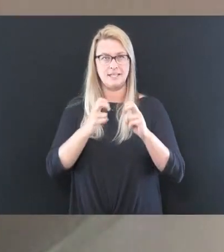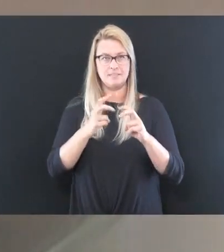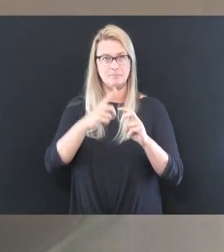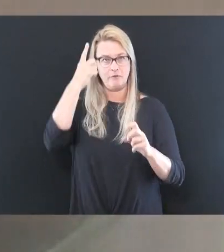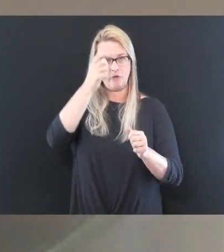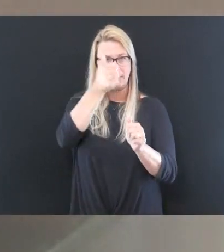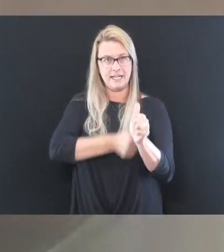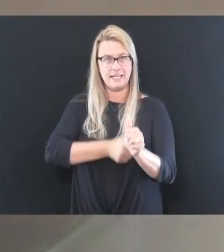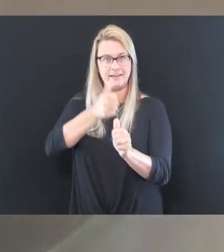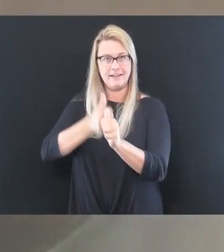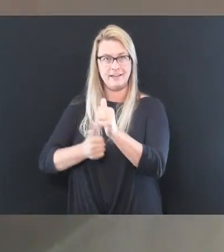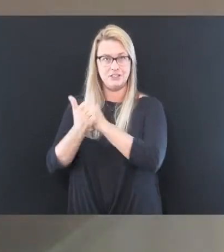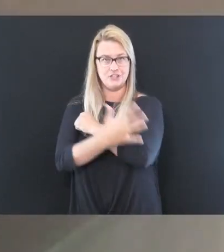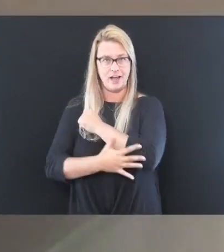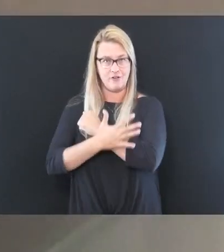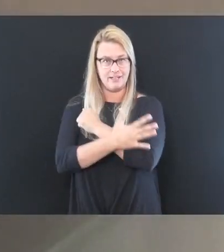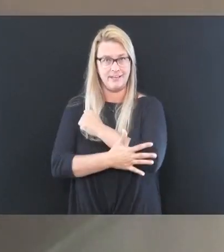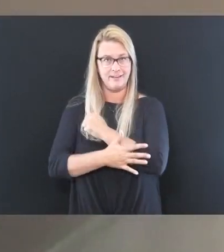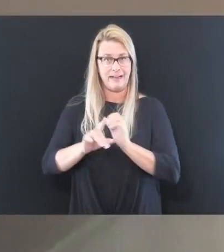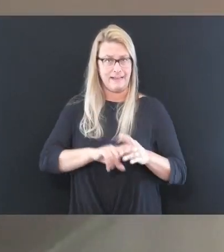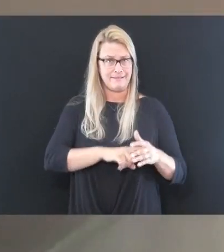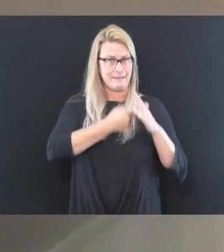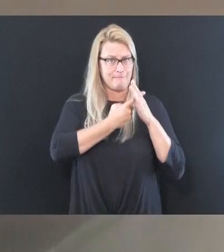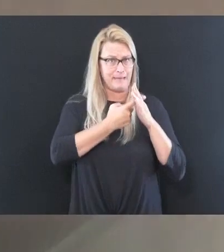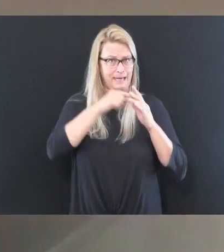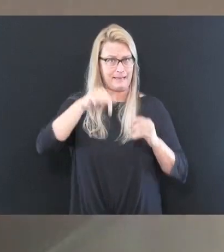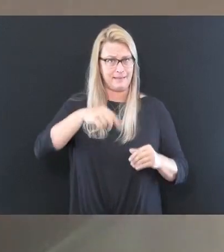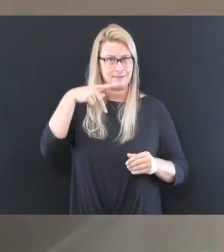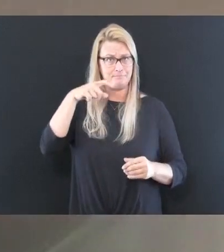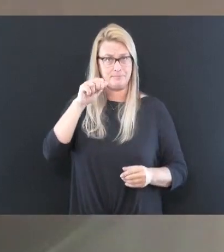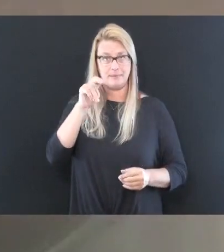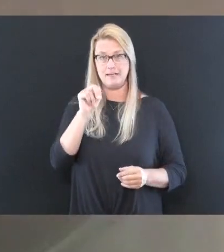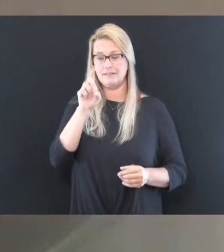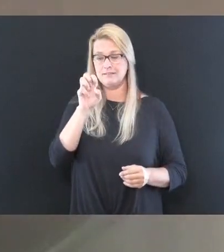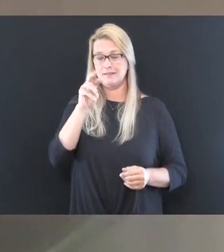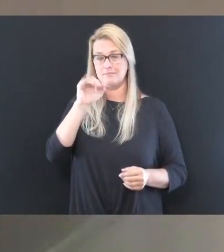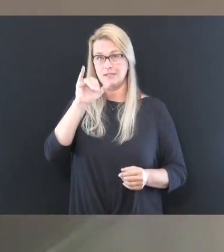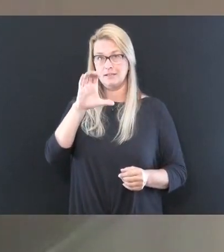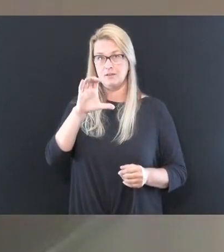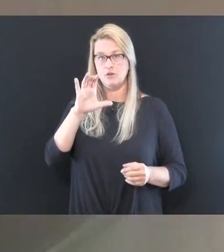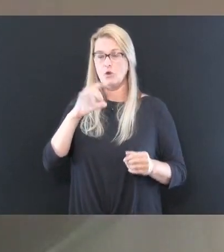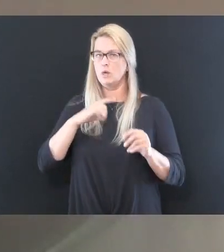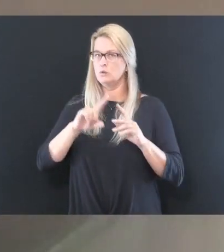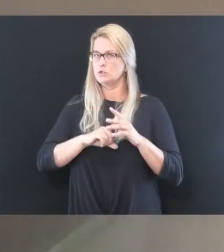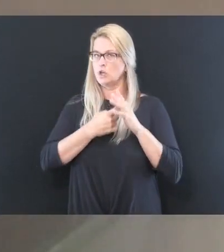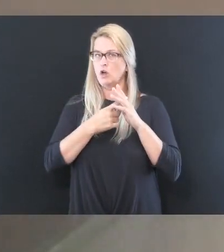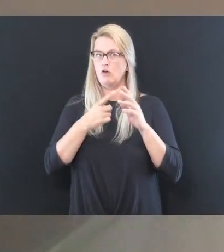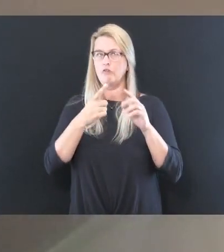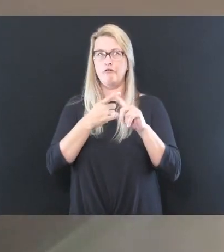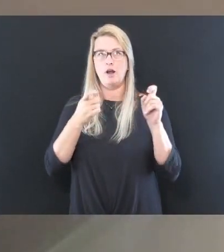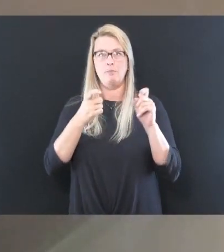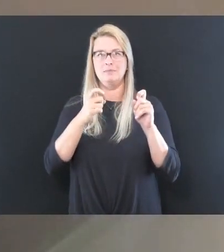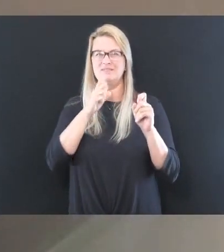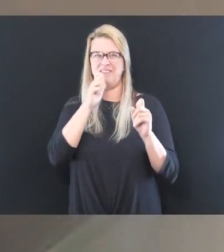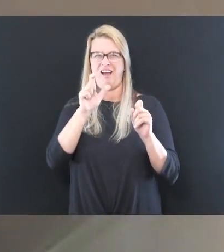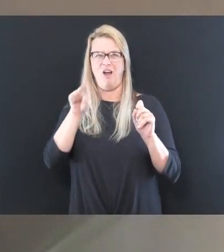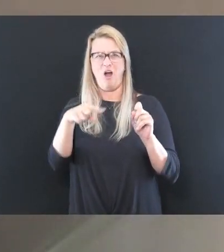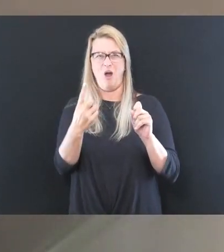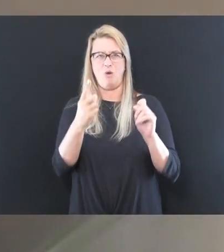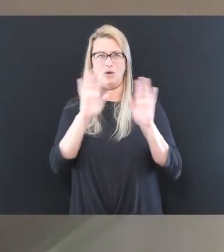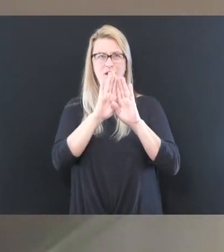we said at the beginning of this pandemic, that we're going to go from a single state's focus to